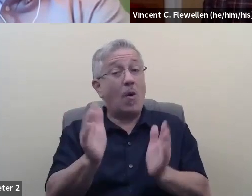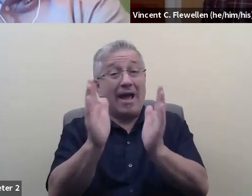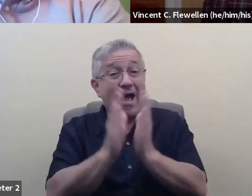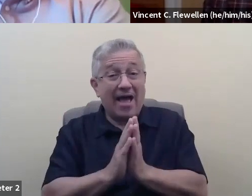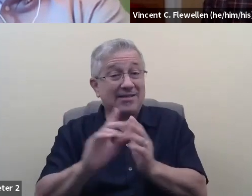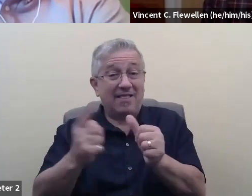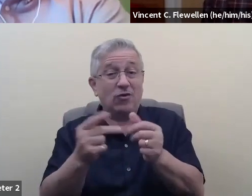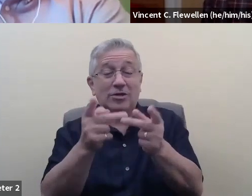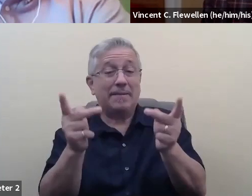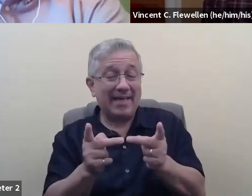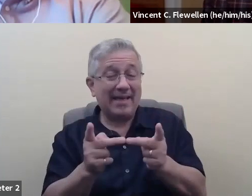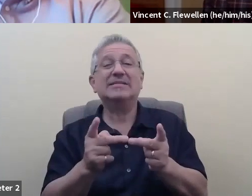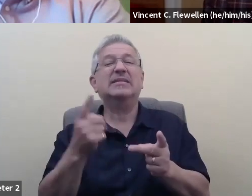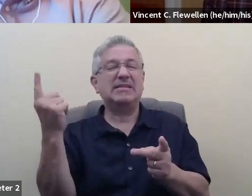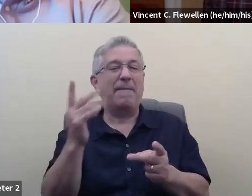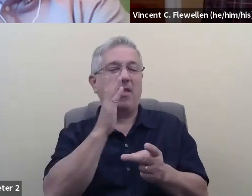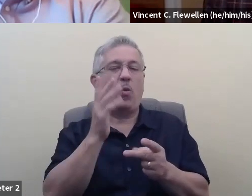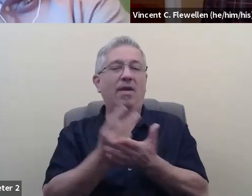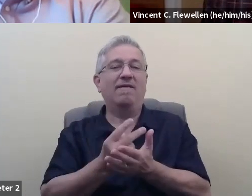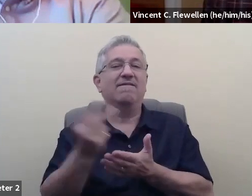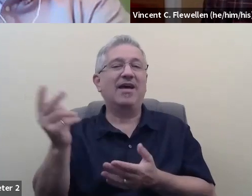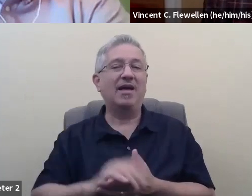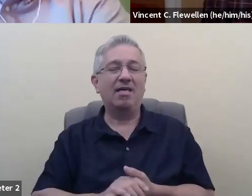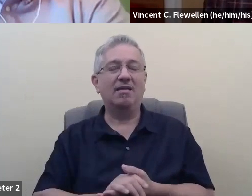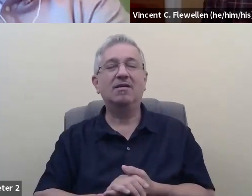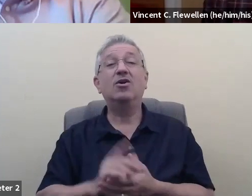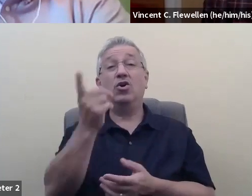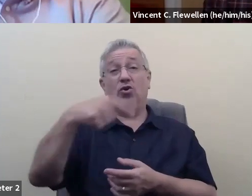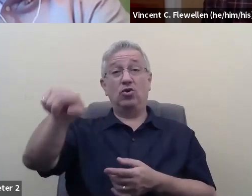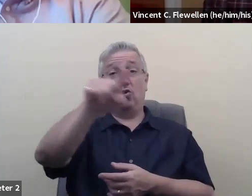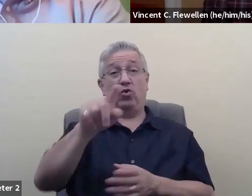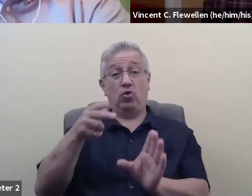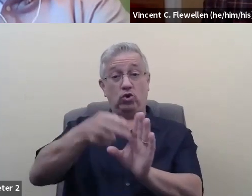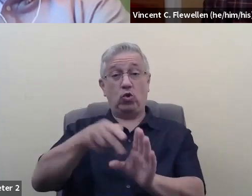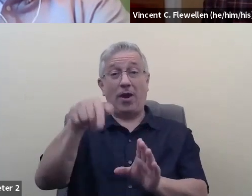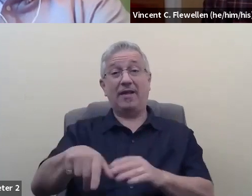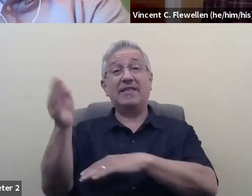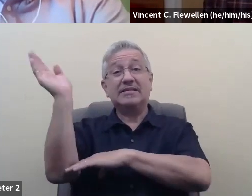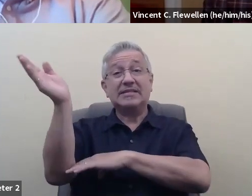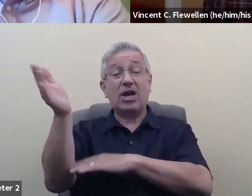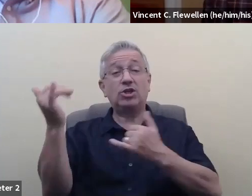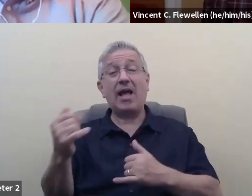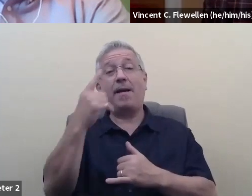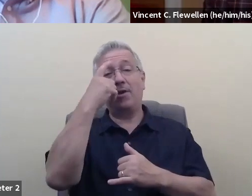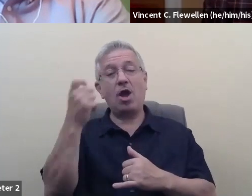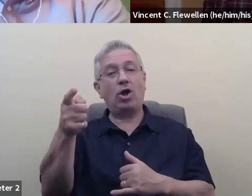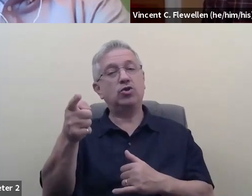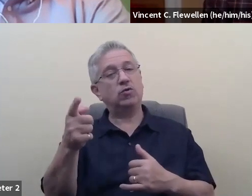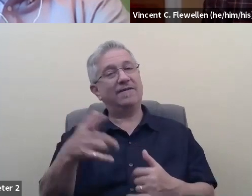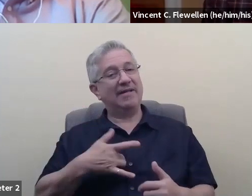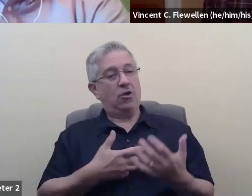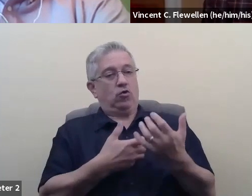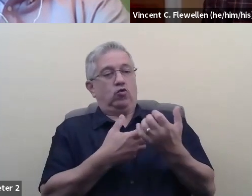me. Everybody here is here because we at Starkloff trust them very much to be